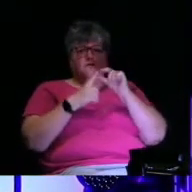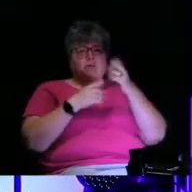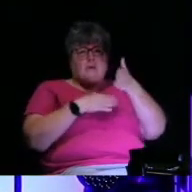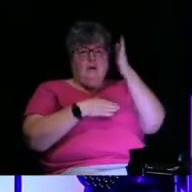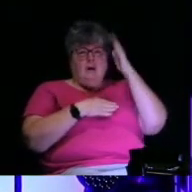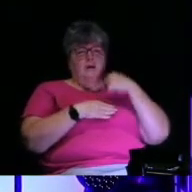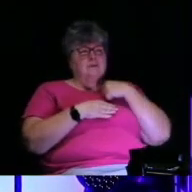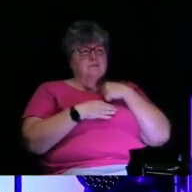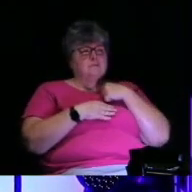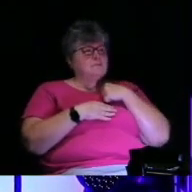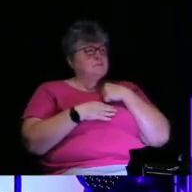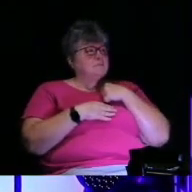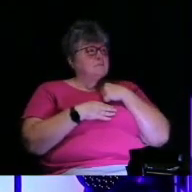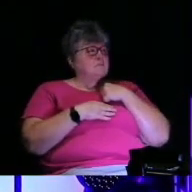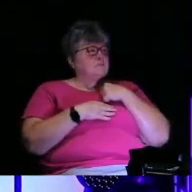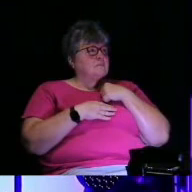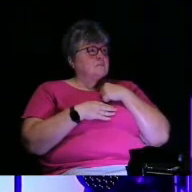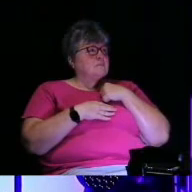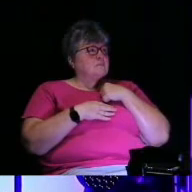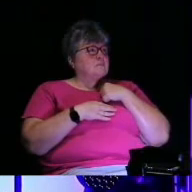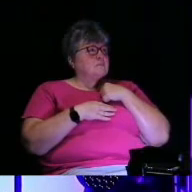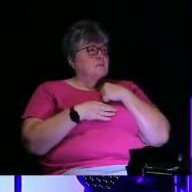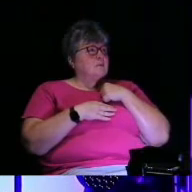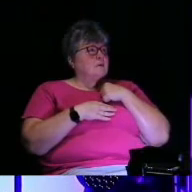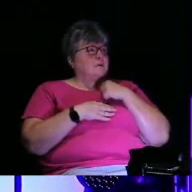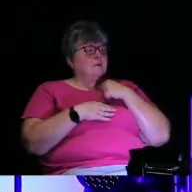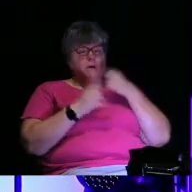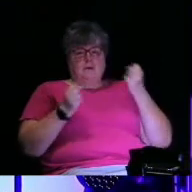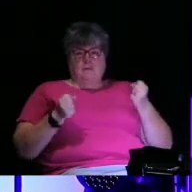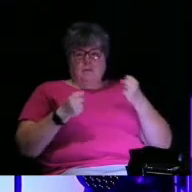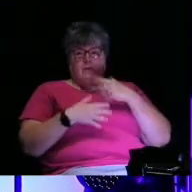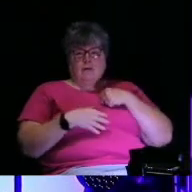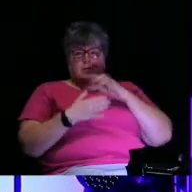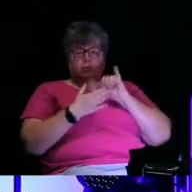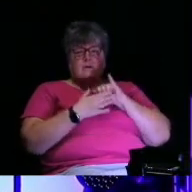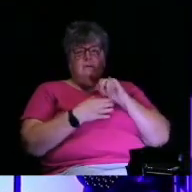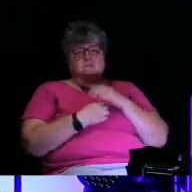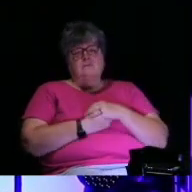to you. It was towards your direction. I think I'm horrified by that.